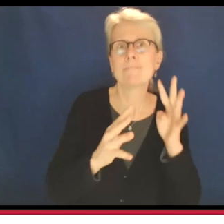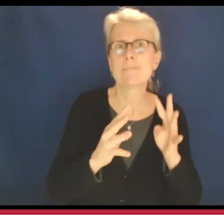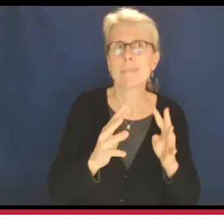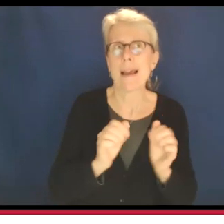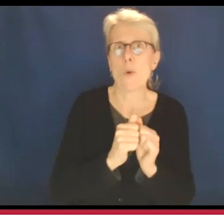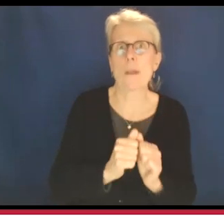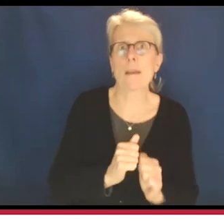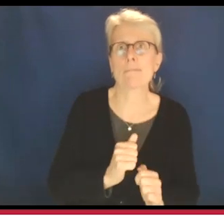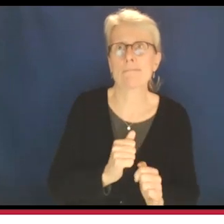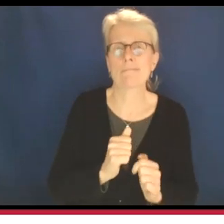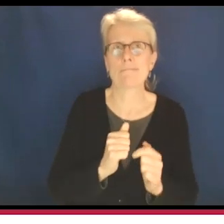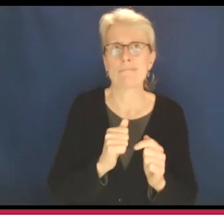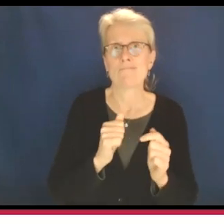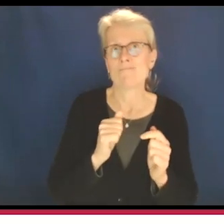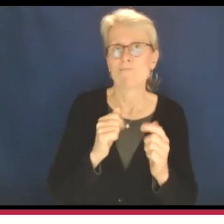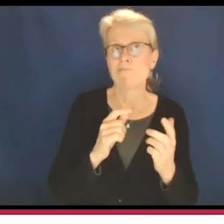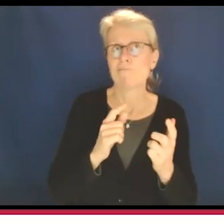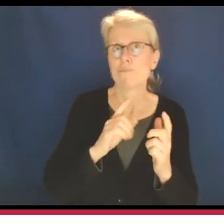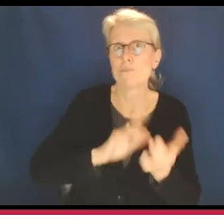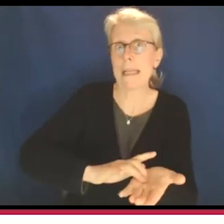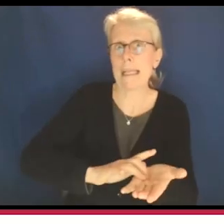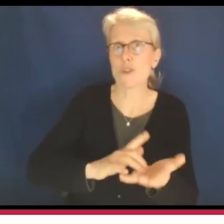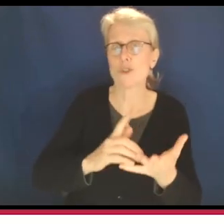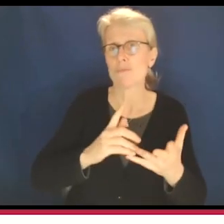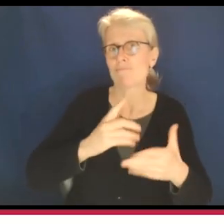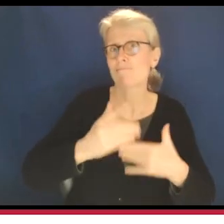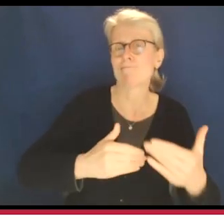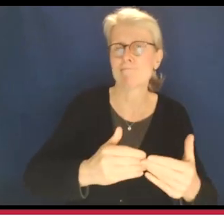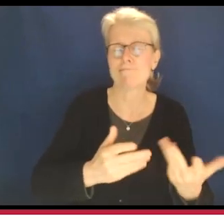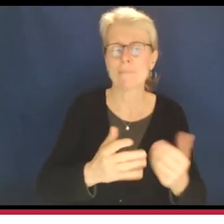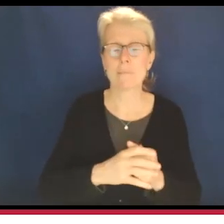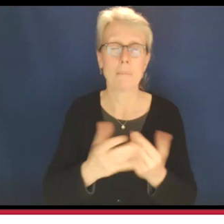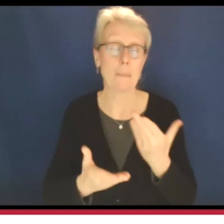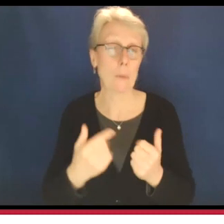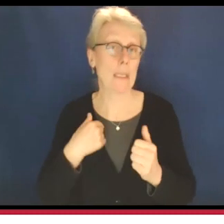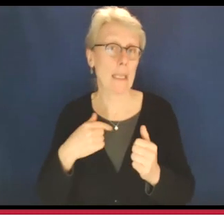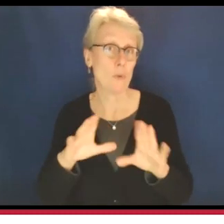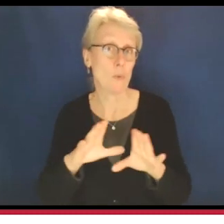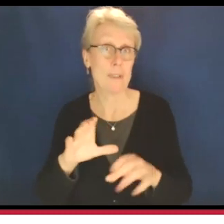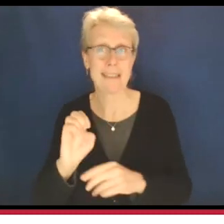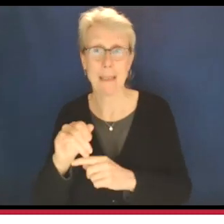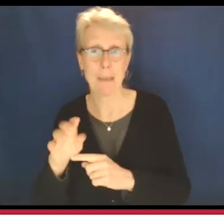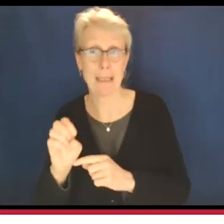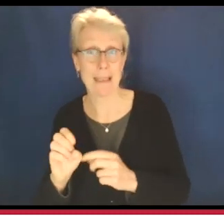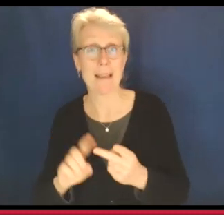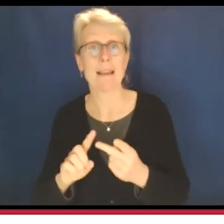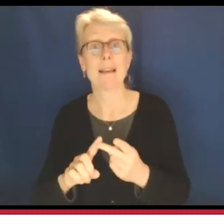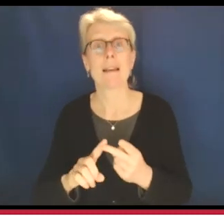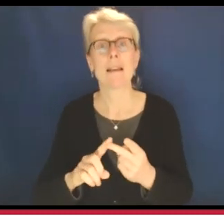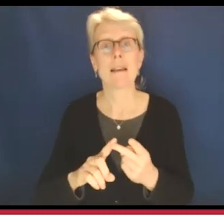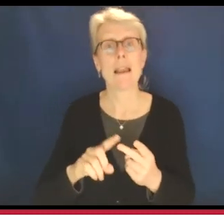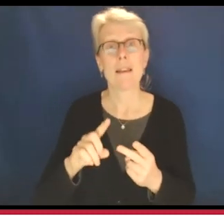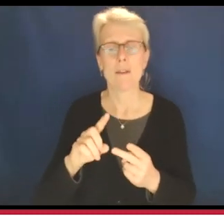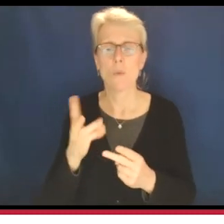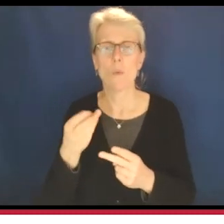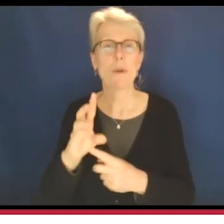And some of the ways to do that are to do exactly what CEPI is doing, and colleagues at the World Health